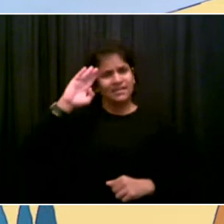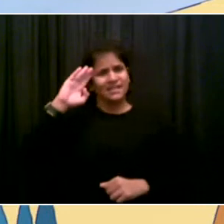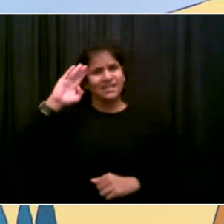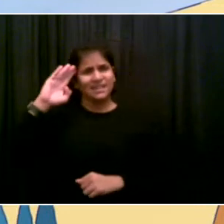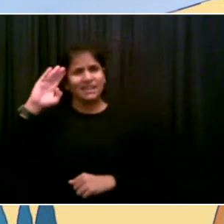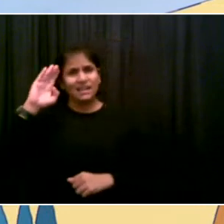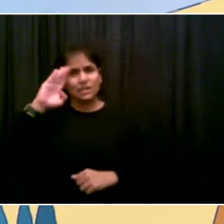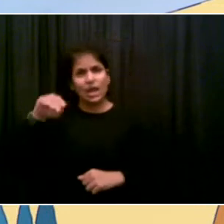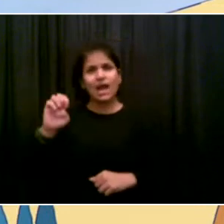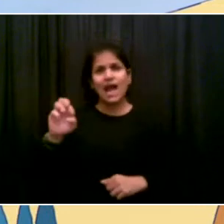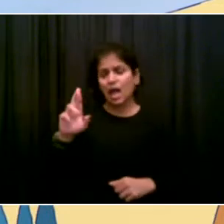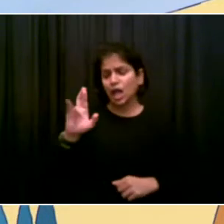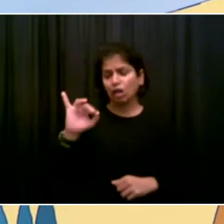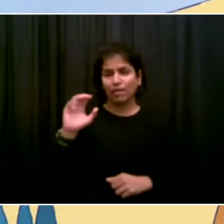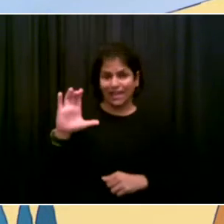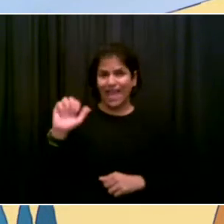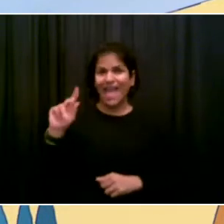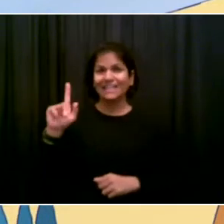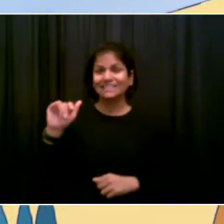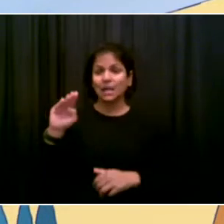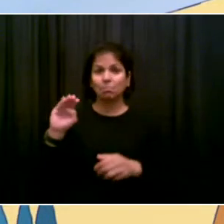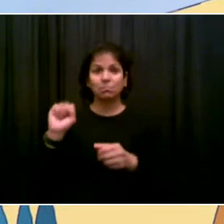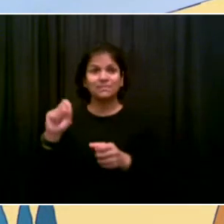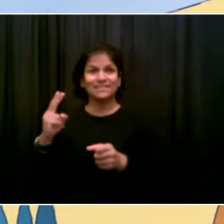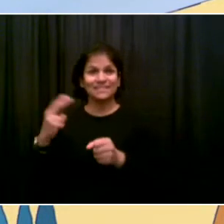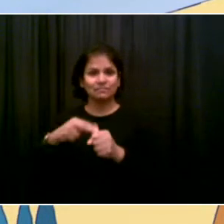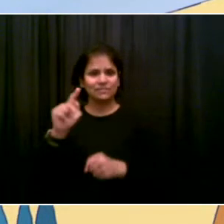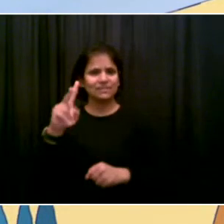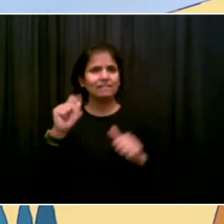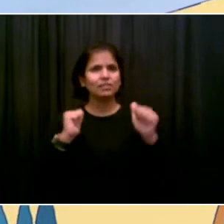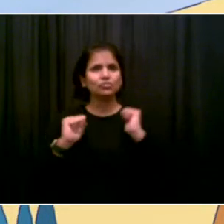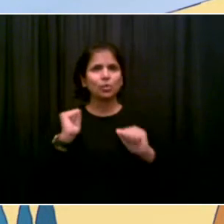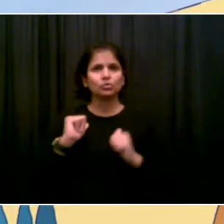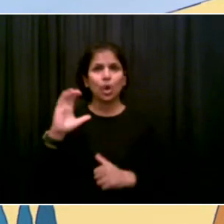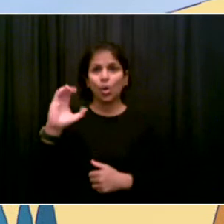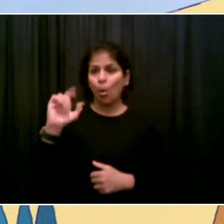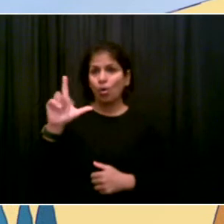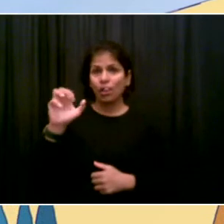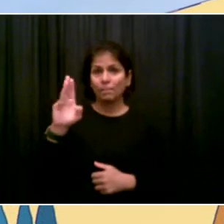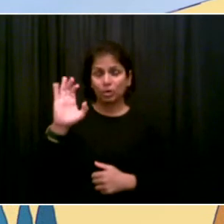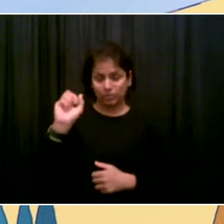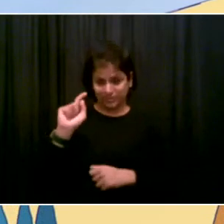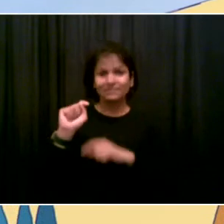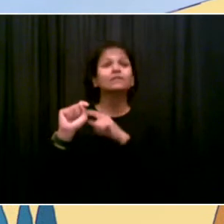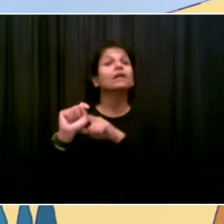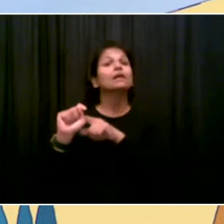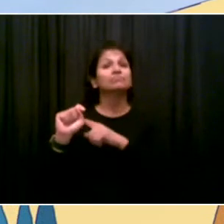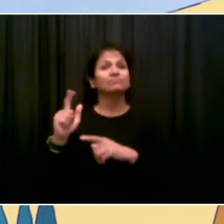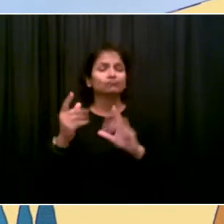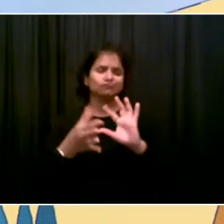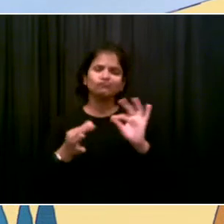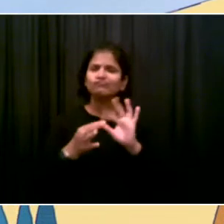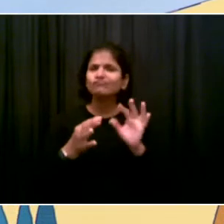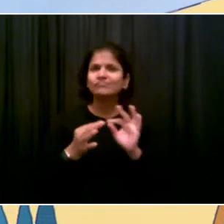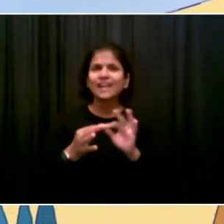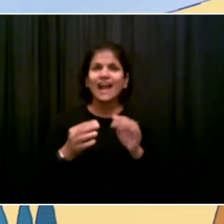last night, but he was offering him marijuana in rolling papers. You think that's a good